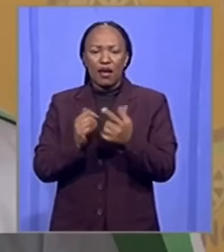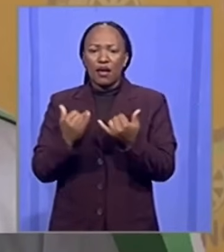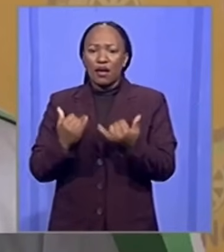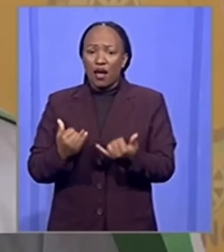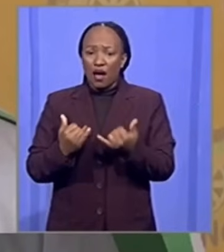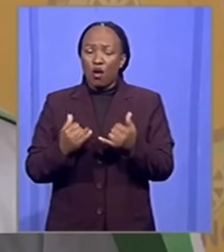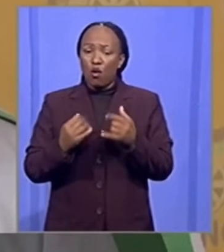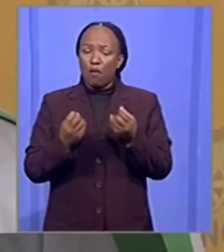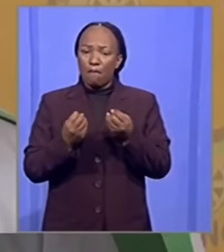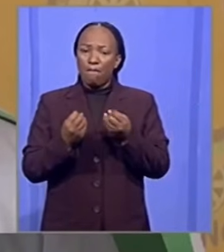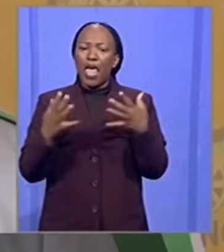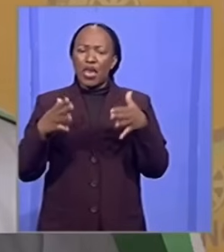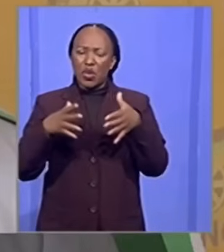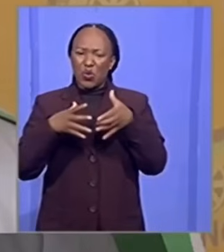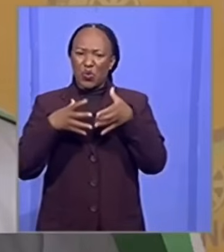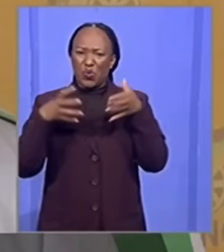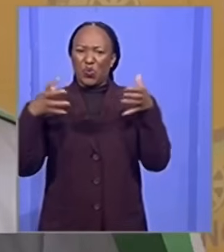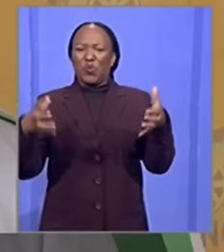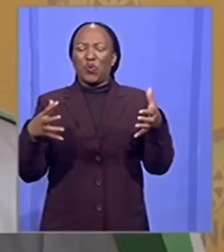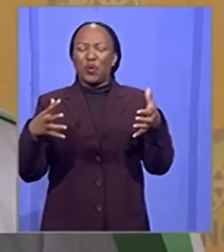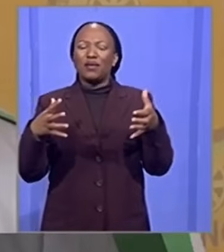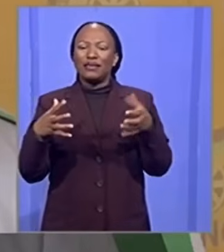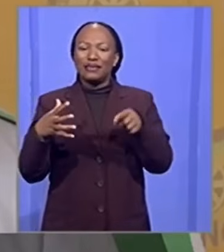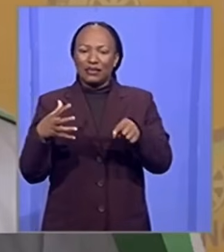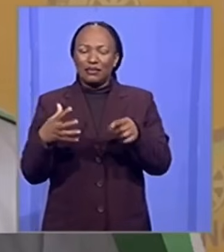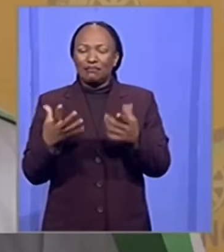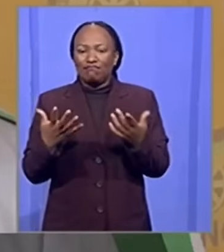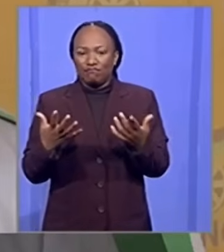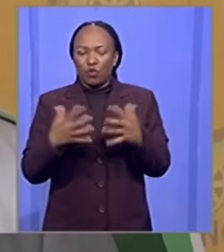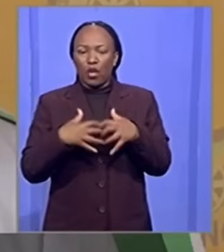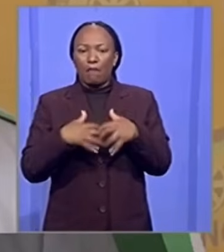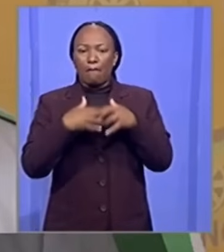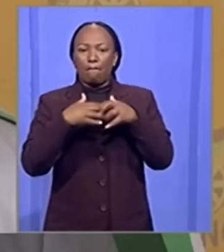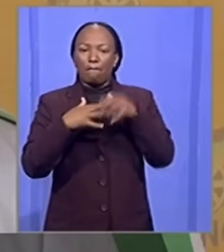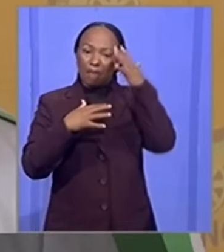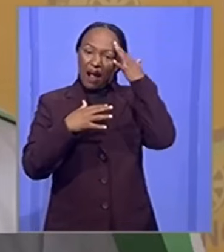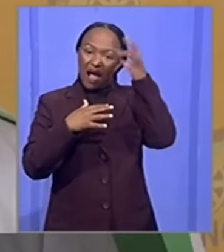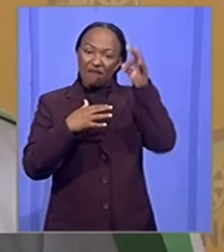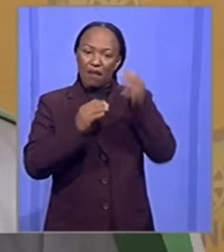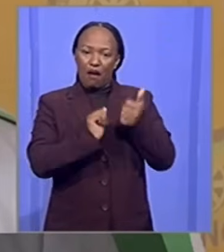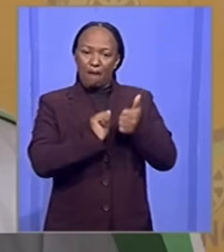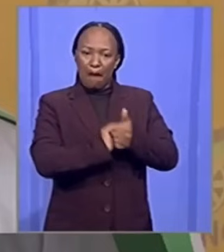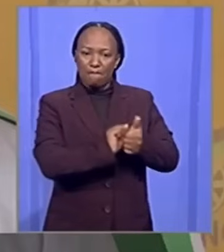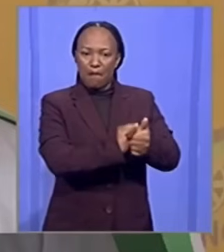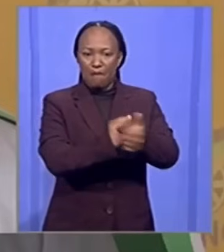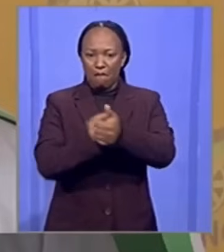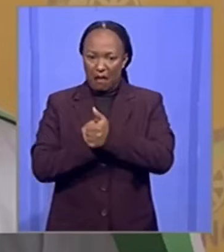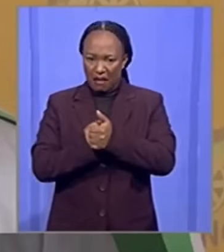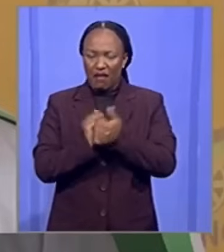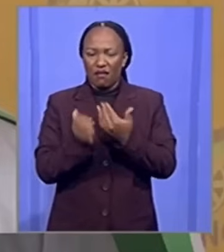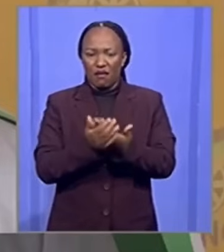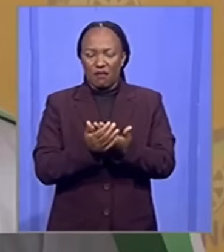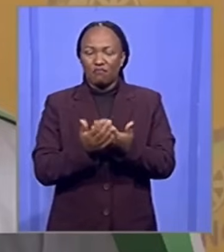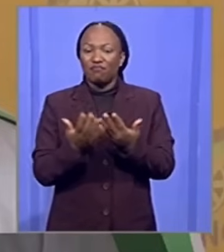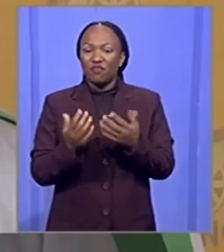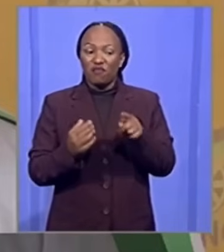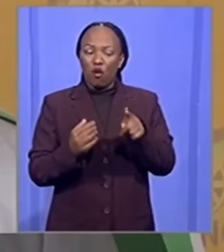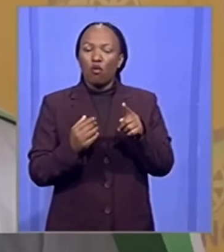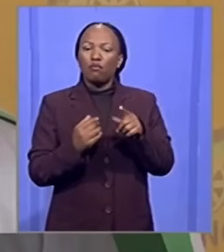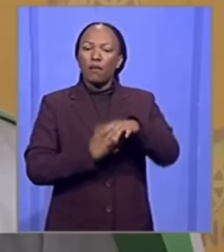kwa godimo thata, mme ka kgona jalo go forma puso. We've got 2 new faces in the